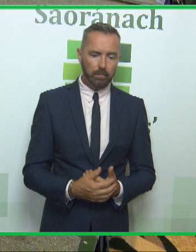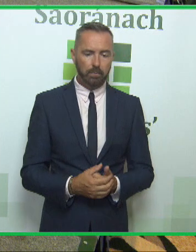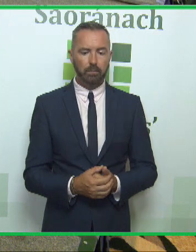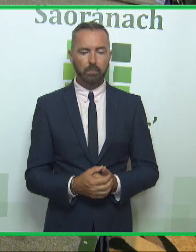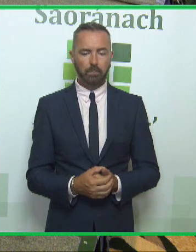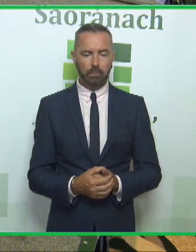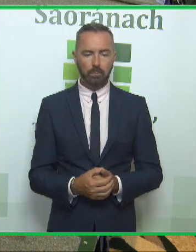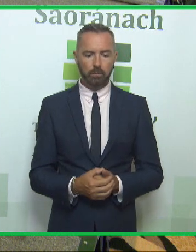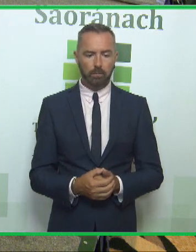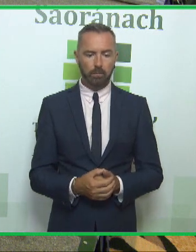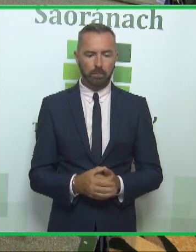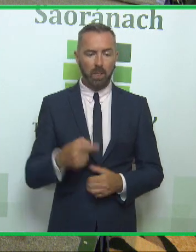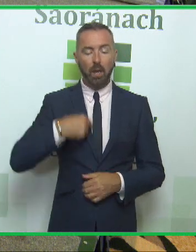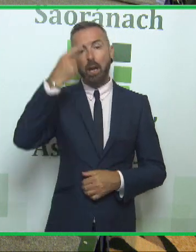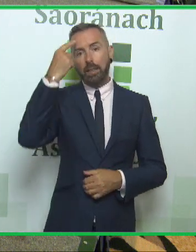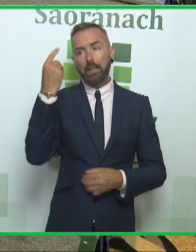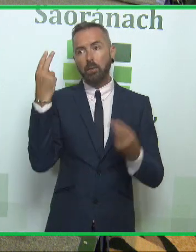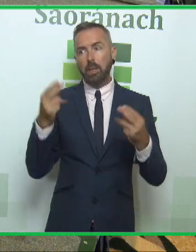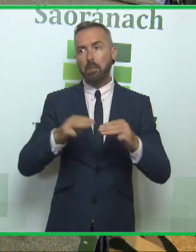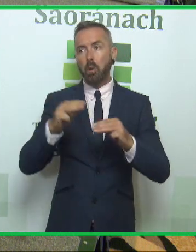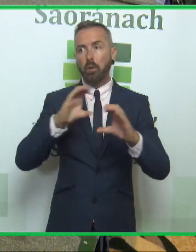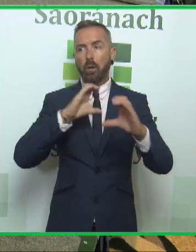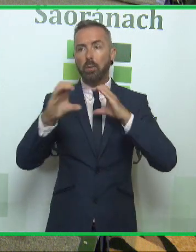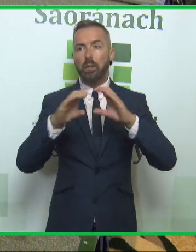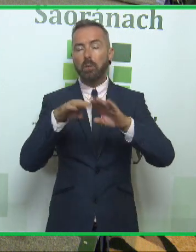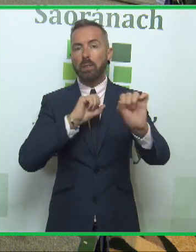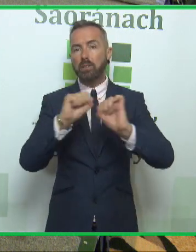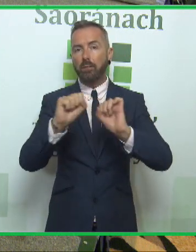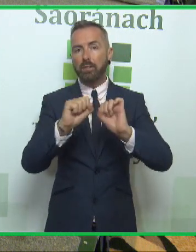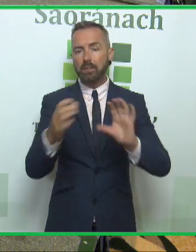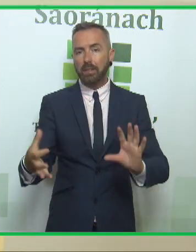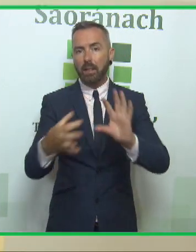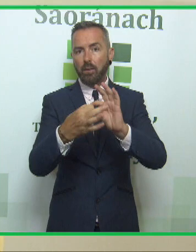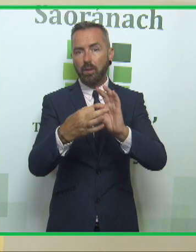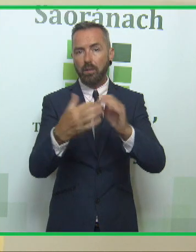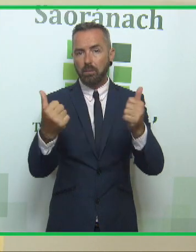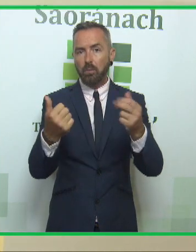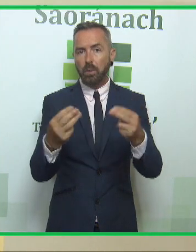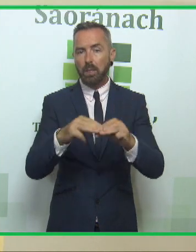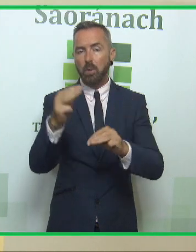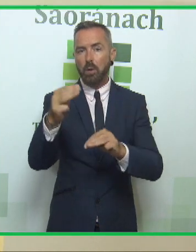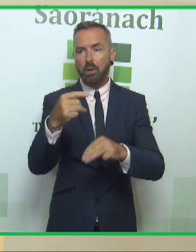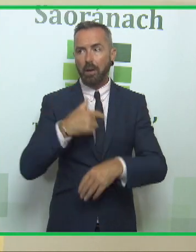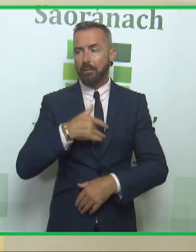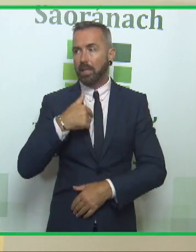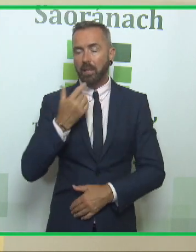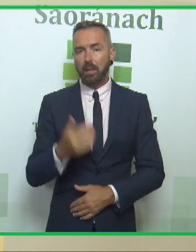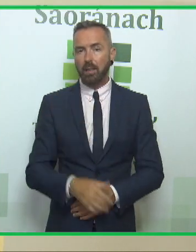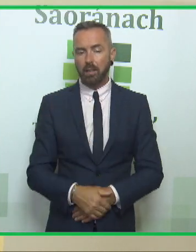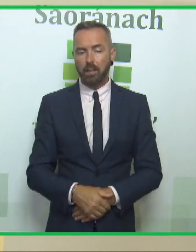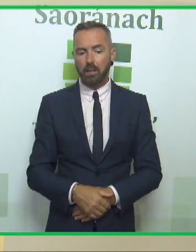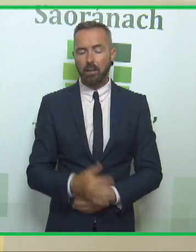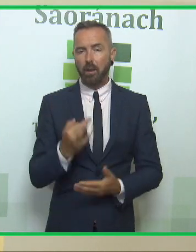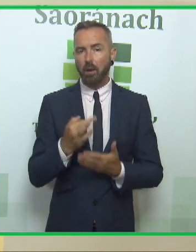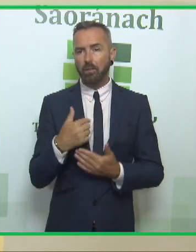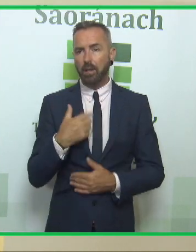more communication within services. Services should communicate a lot better with each other. I think we often